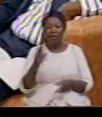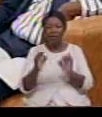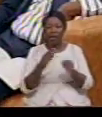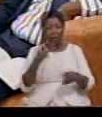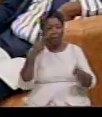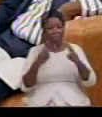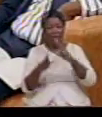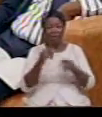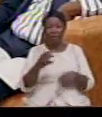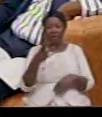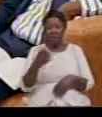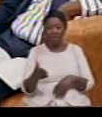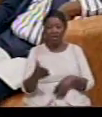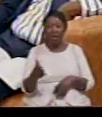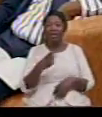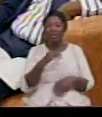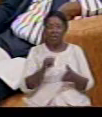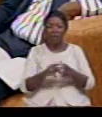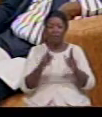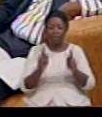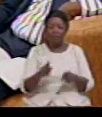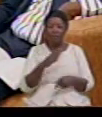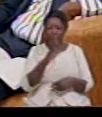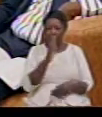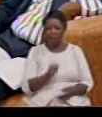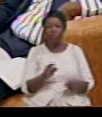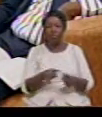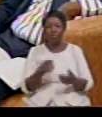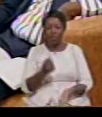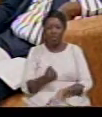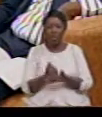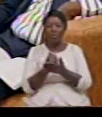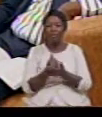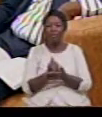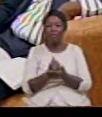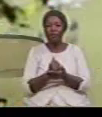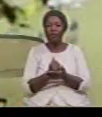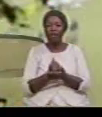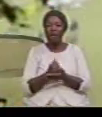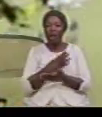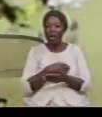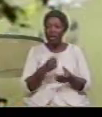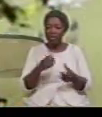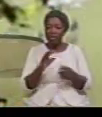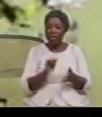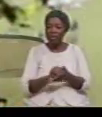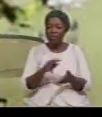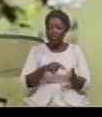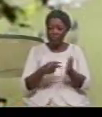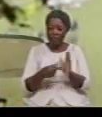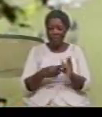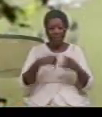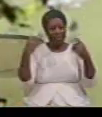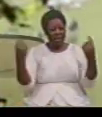so detailed in their priesthood office, there are lessons for Christian leaders and believers today to